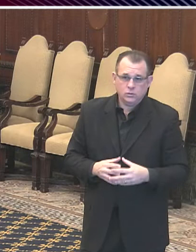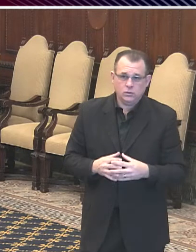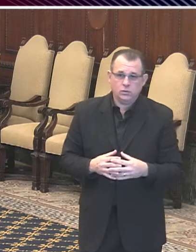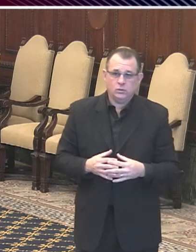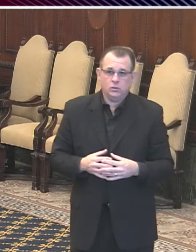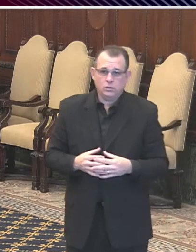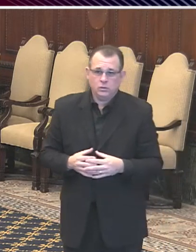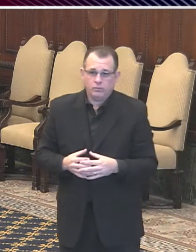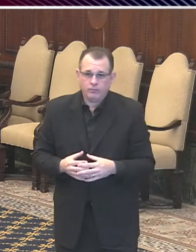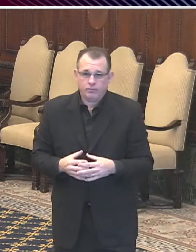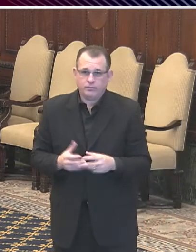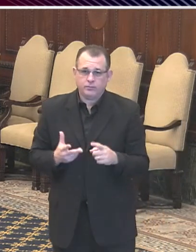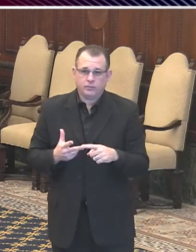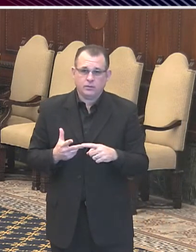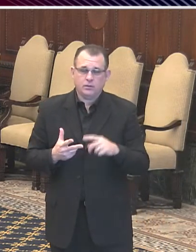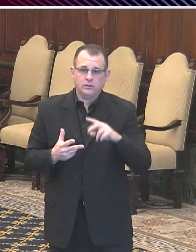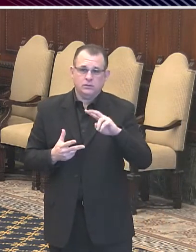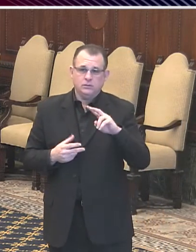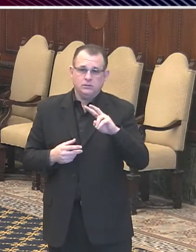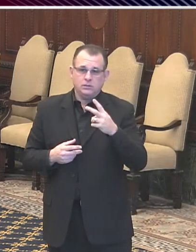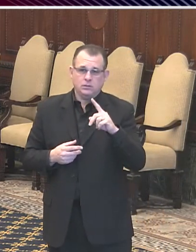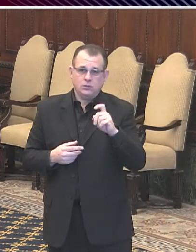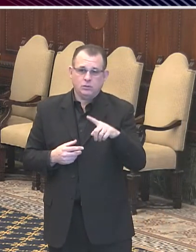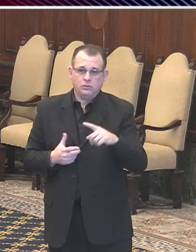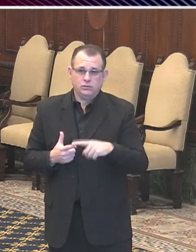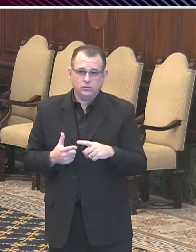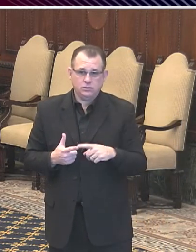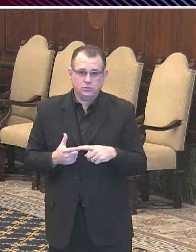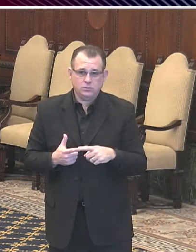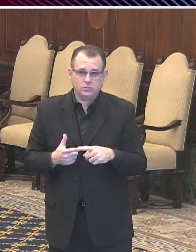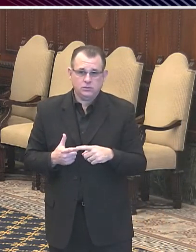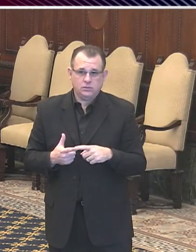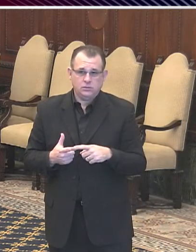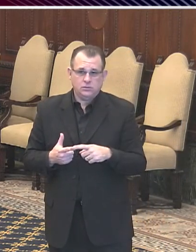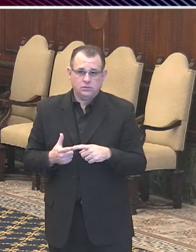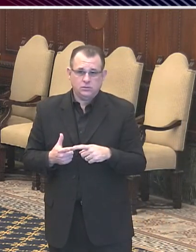The second question is based on the